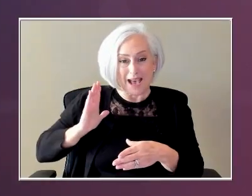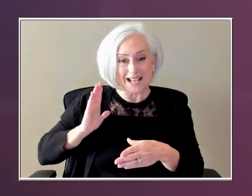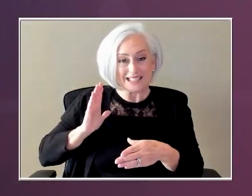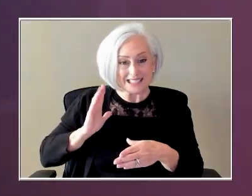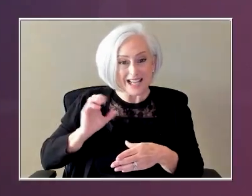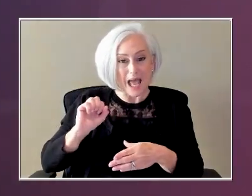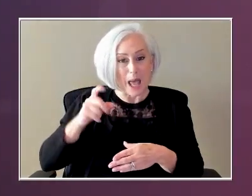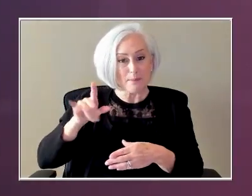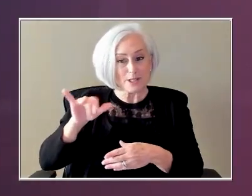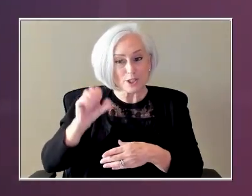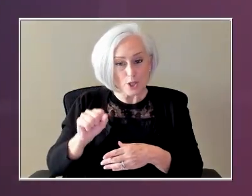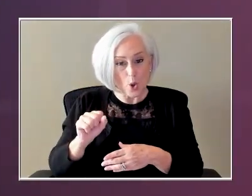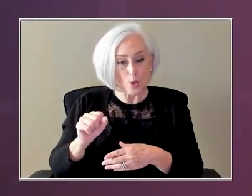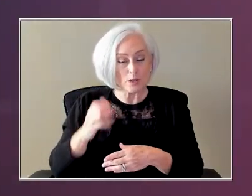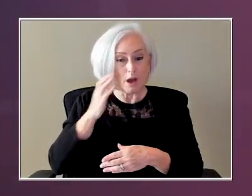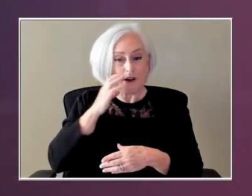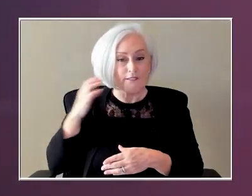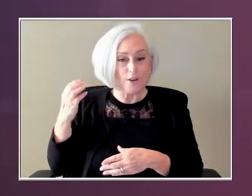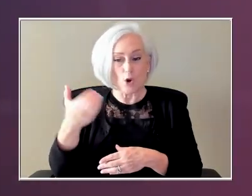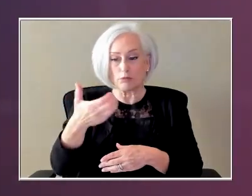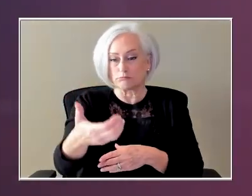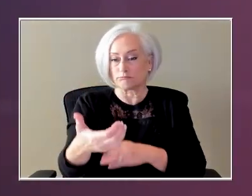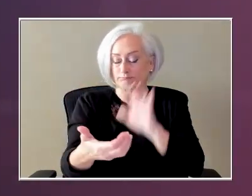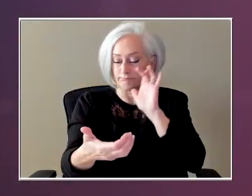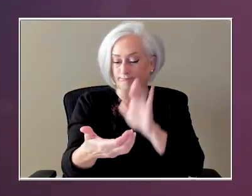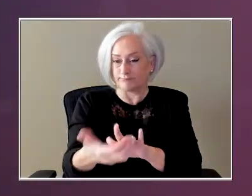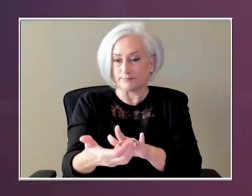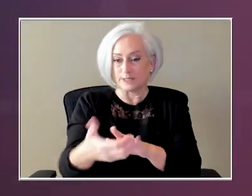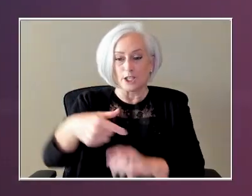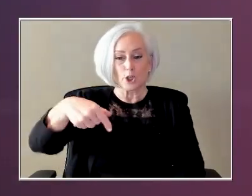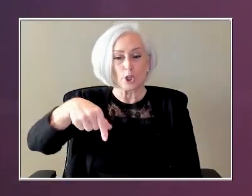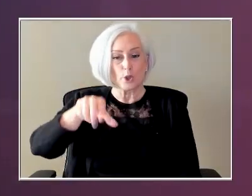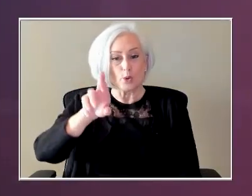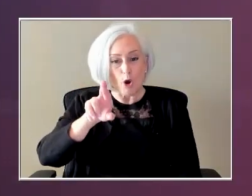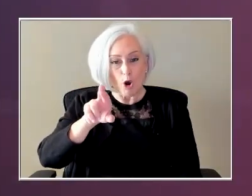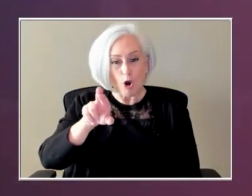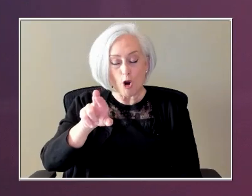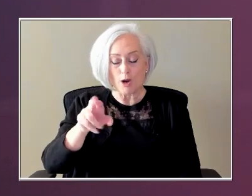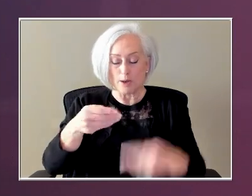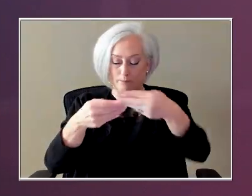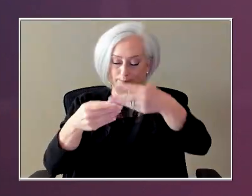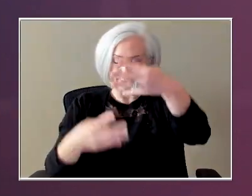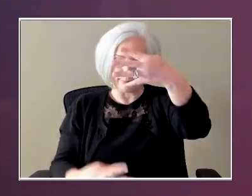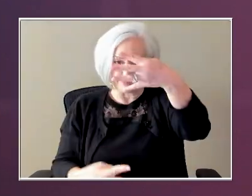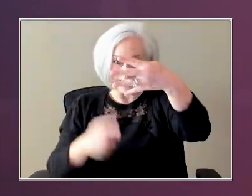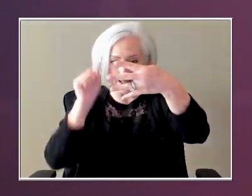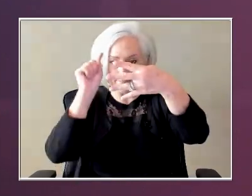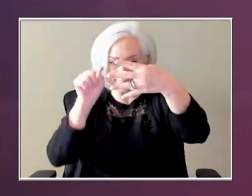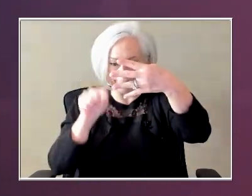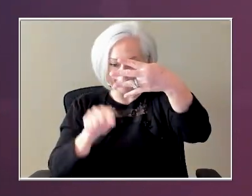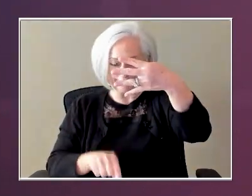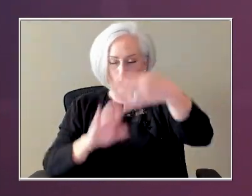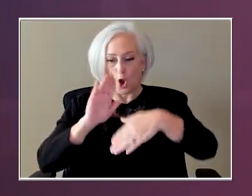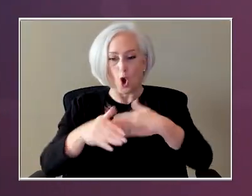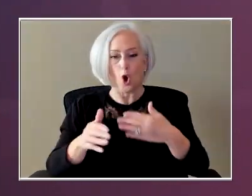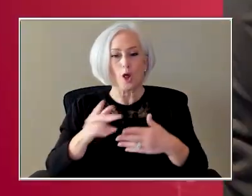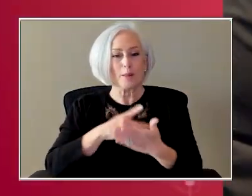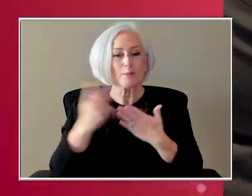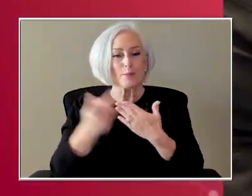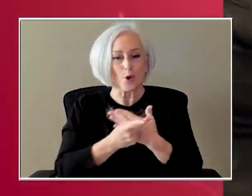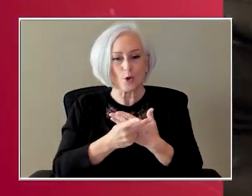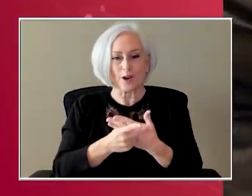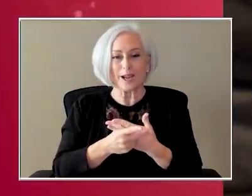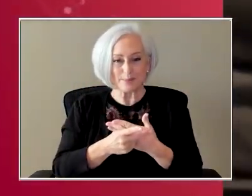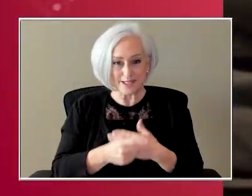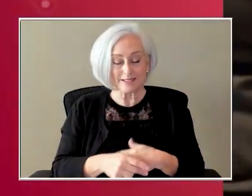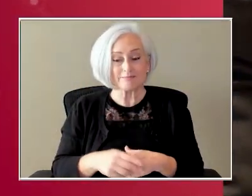screen right now. That will take you to a list with links of all of our past episodes. Coming up next week on All Things Heart, you